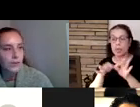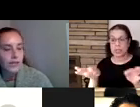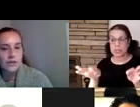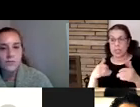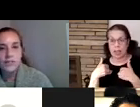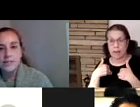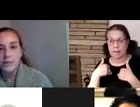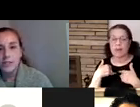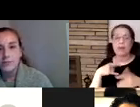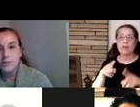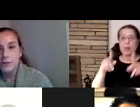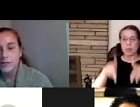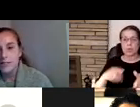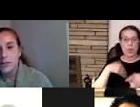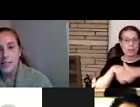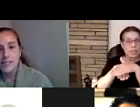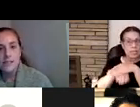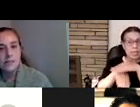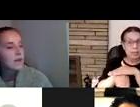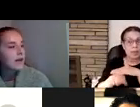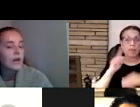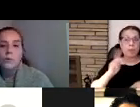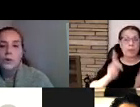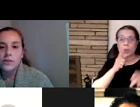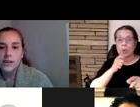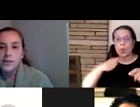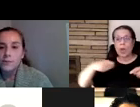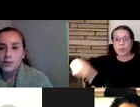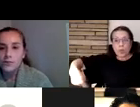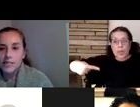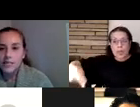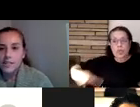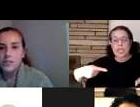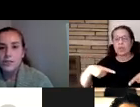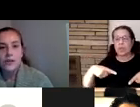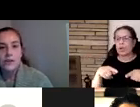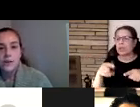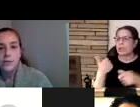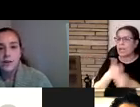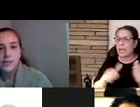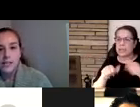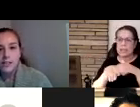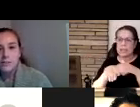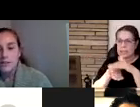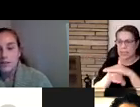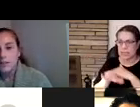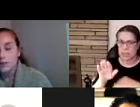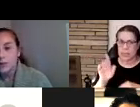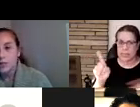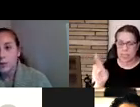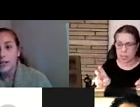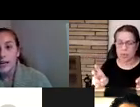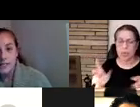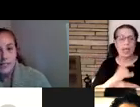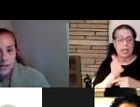be evaluated for accessibility for folks with disabilities. We will then compare the retailer to other nearby retailers based on the